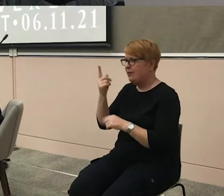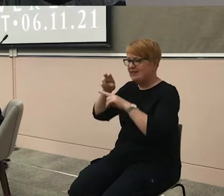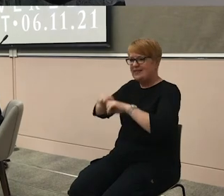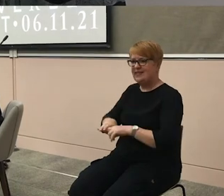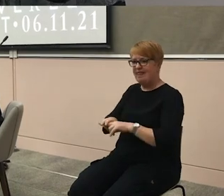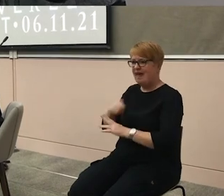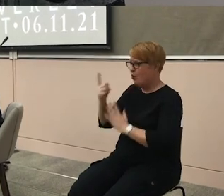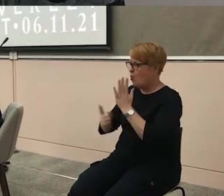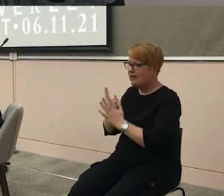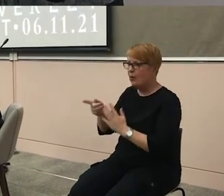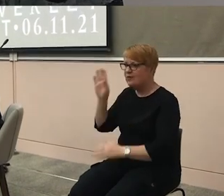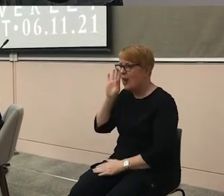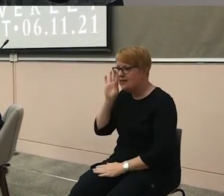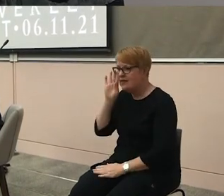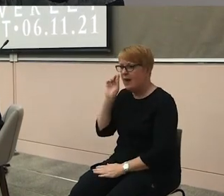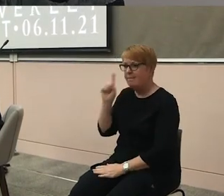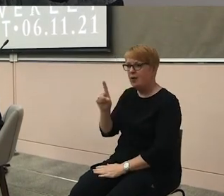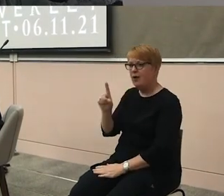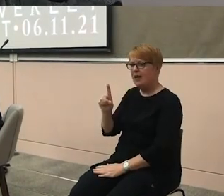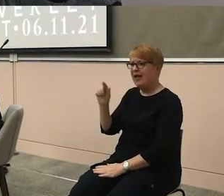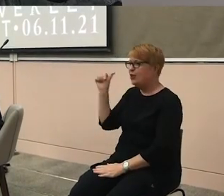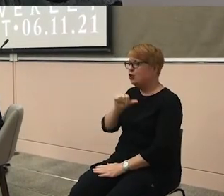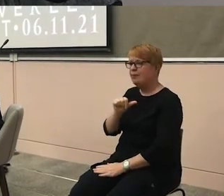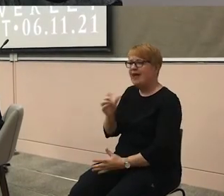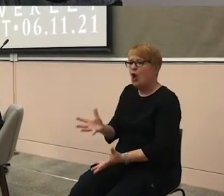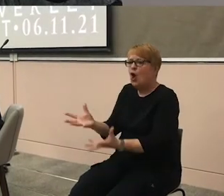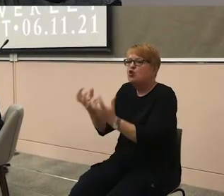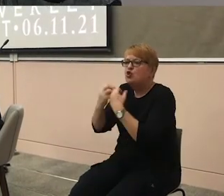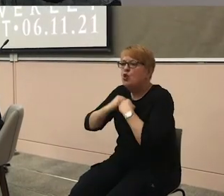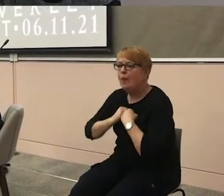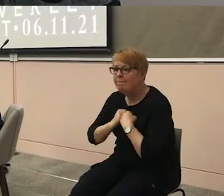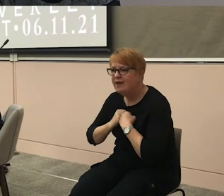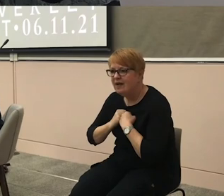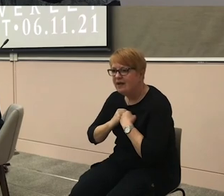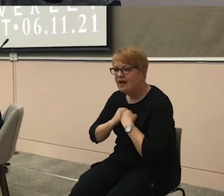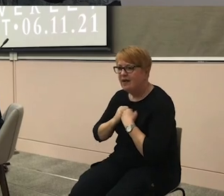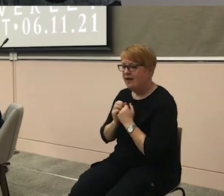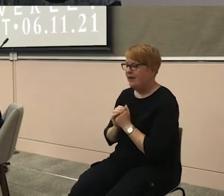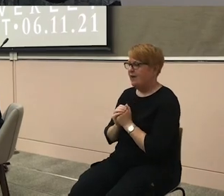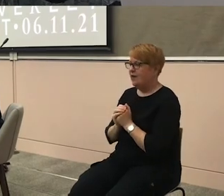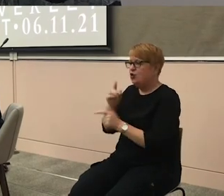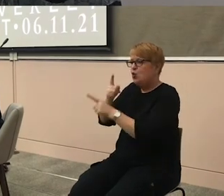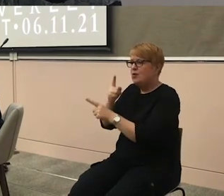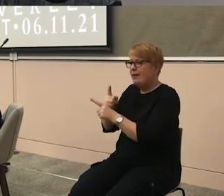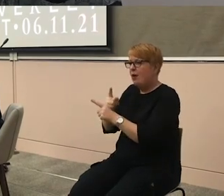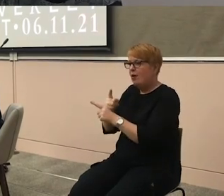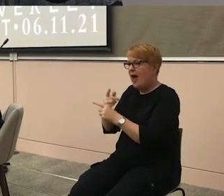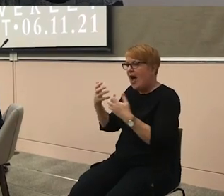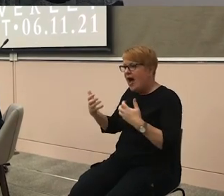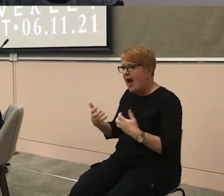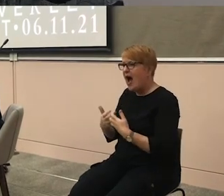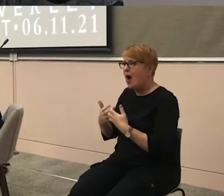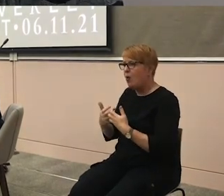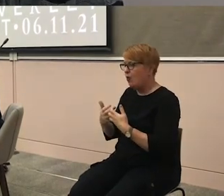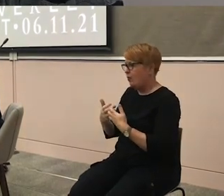like, it shouldn't be consumed. And we spoke a lot about how to have, and I've been speaking